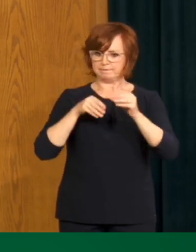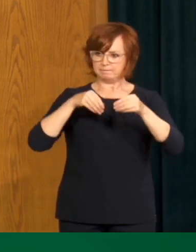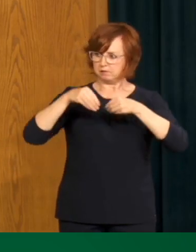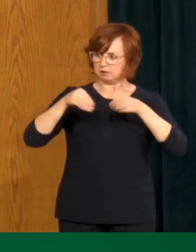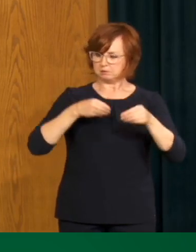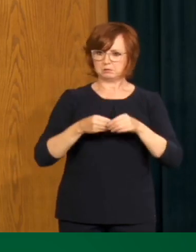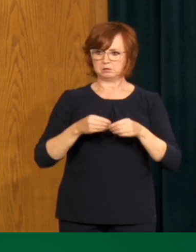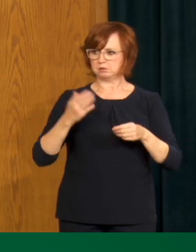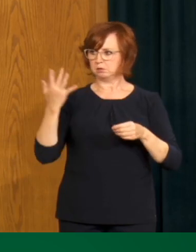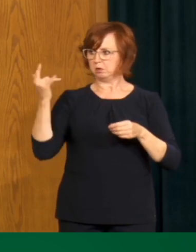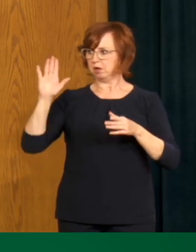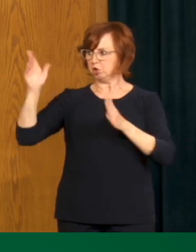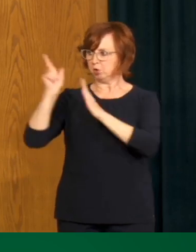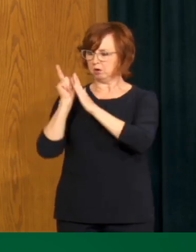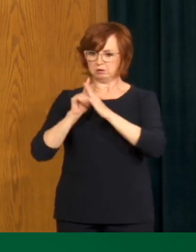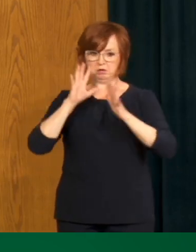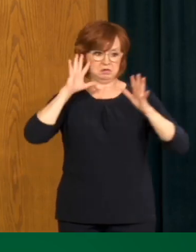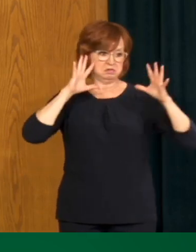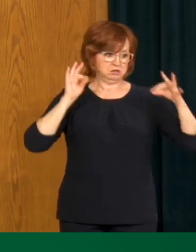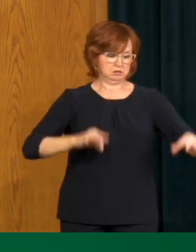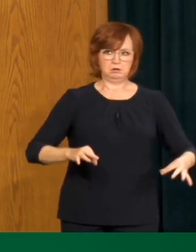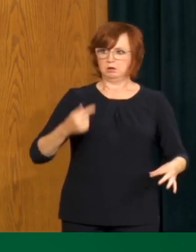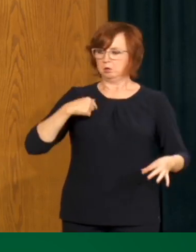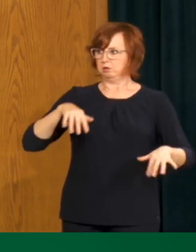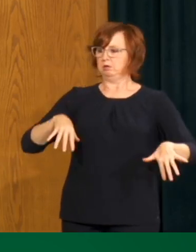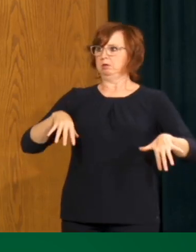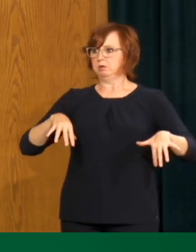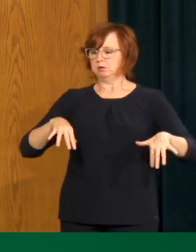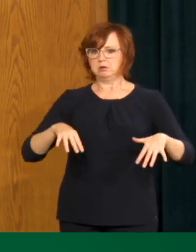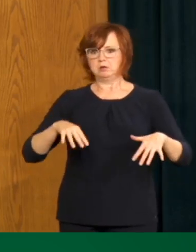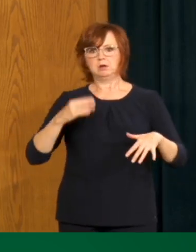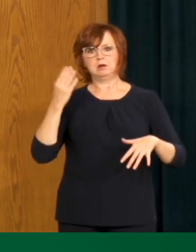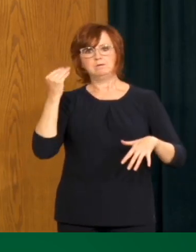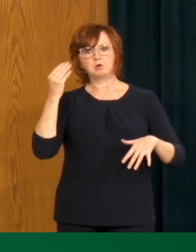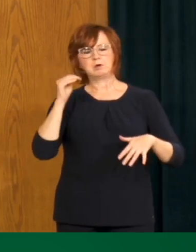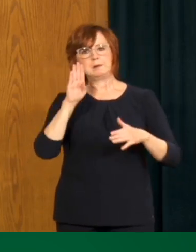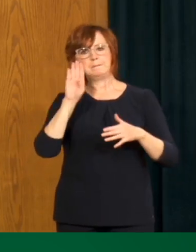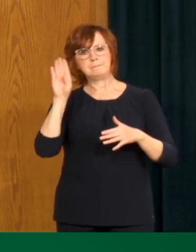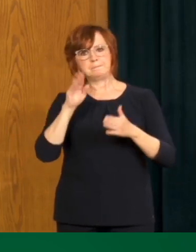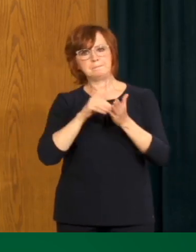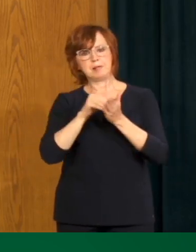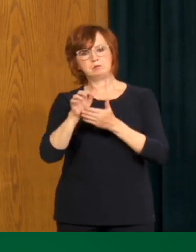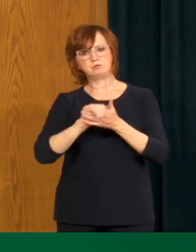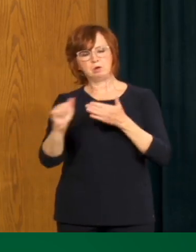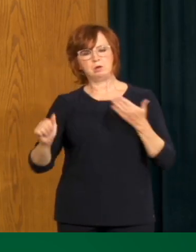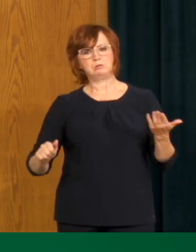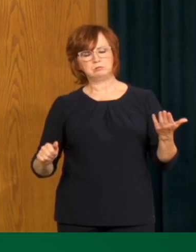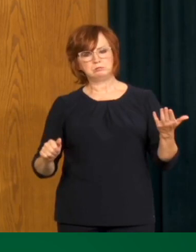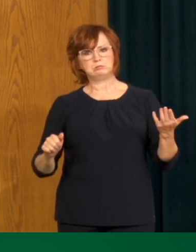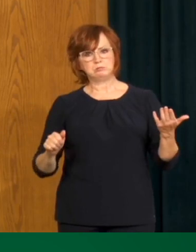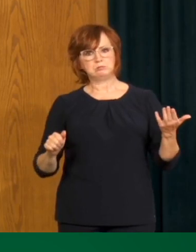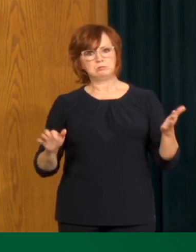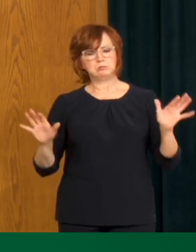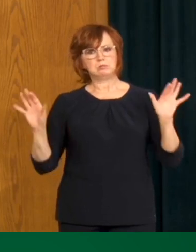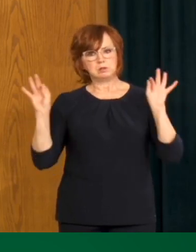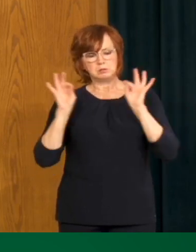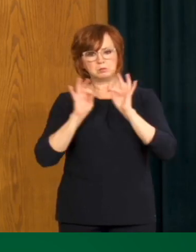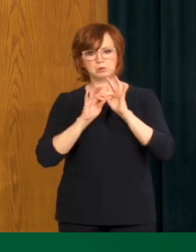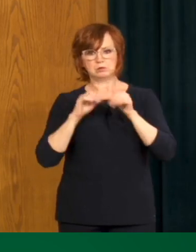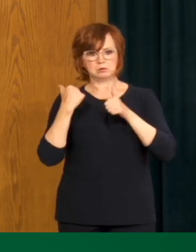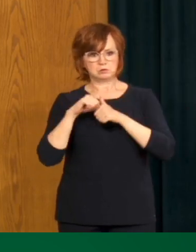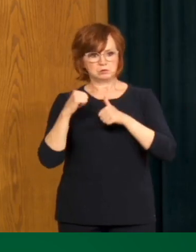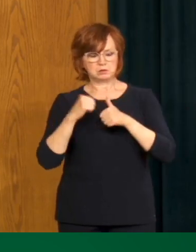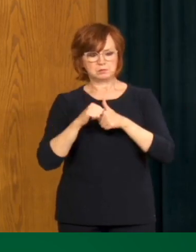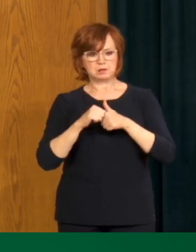$14 billion, some of Saskatchewan's share of that $14 billion, to ensure that the industries that are driving our economy, providing jobs